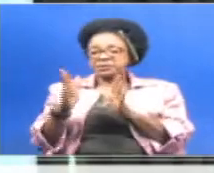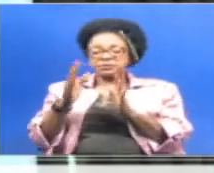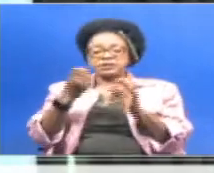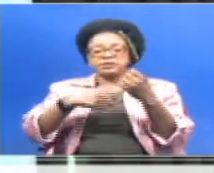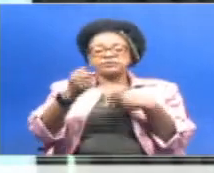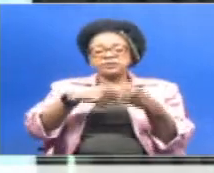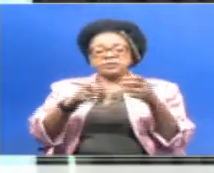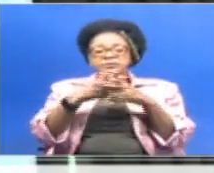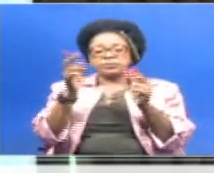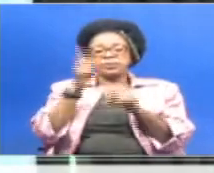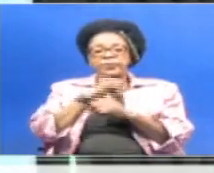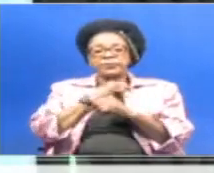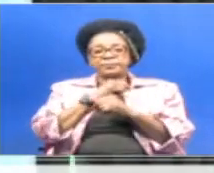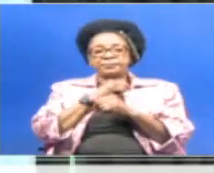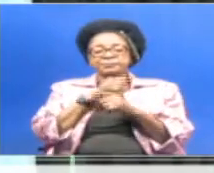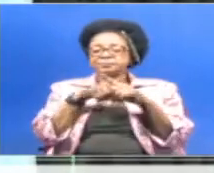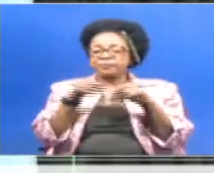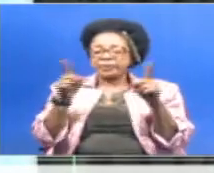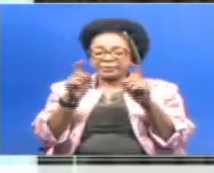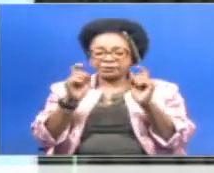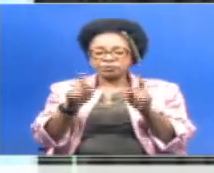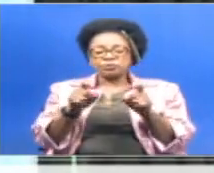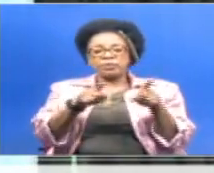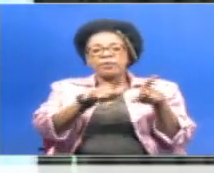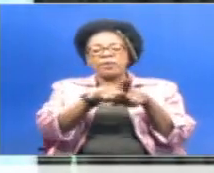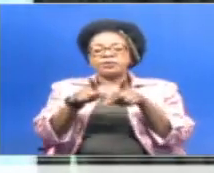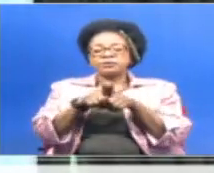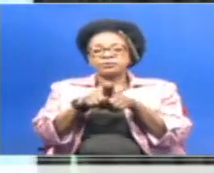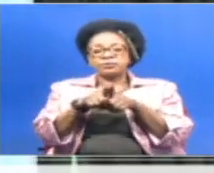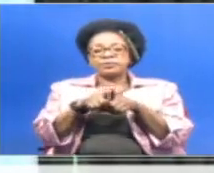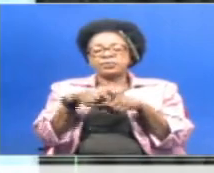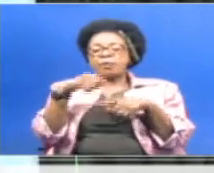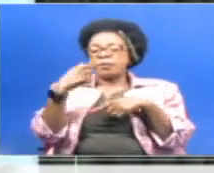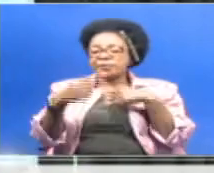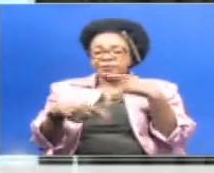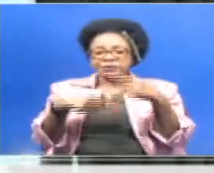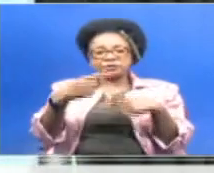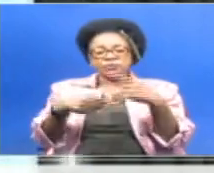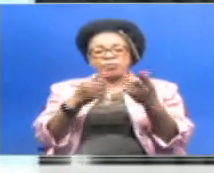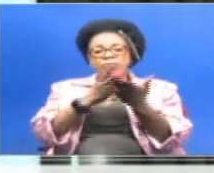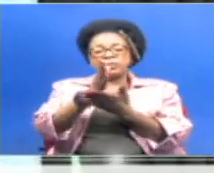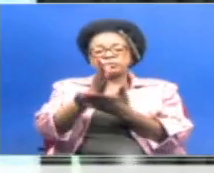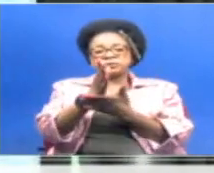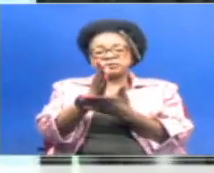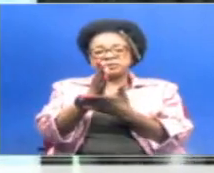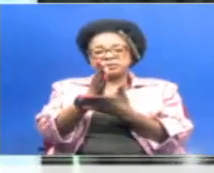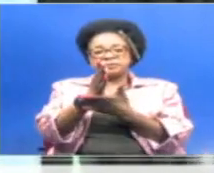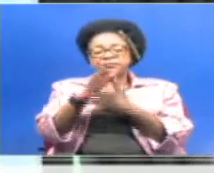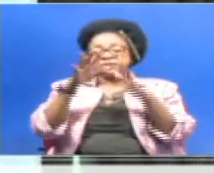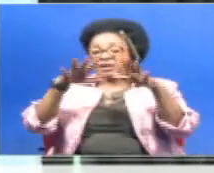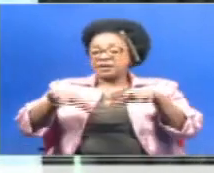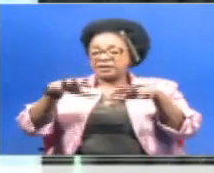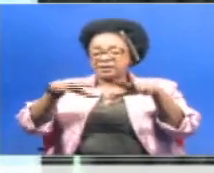begun, but should also continue seamlessly throughout the rainfall